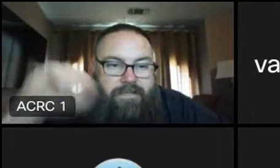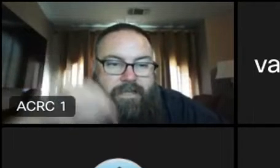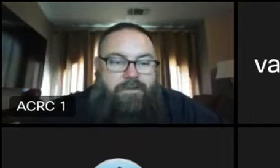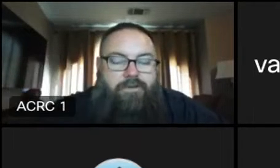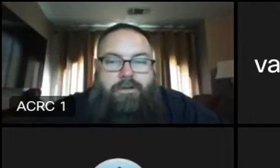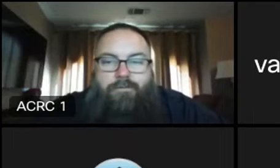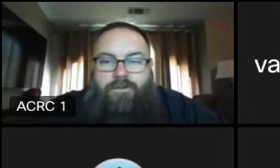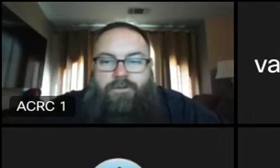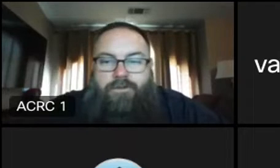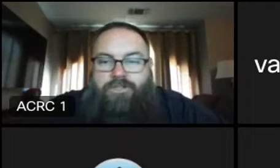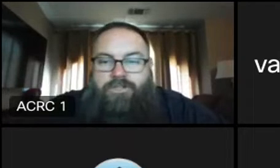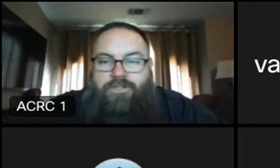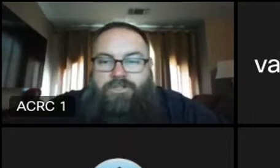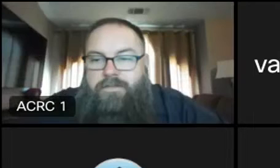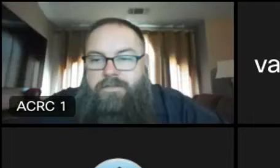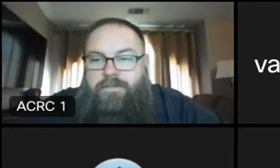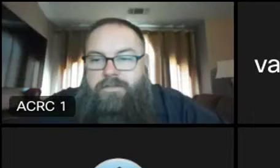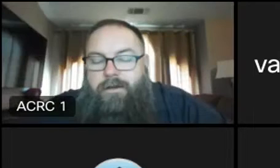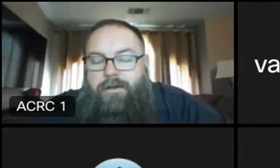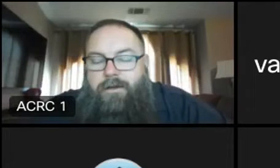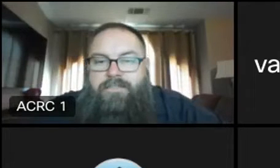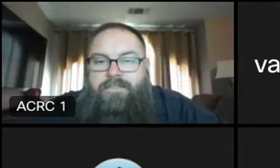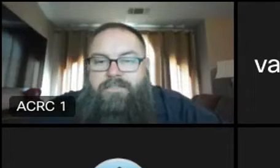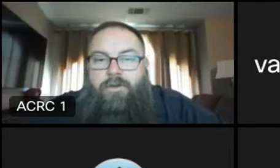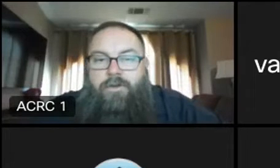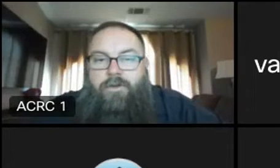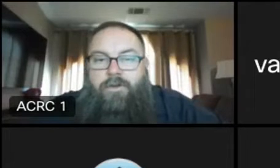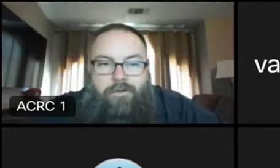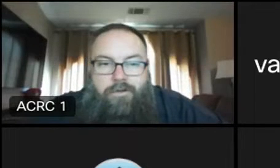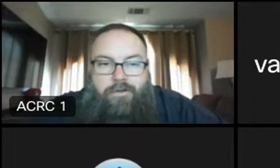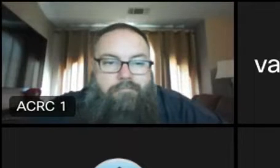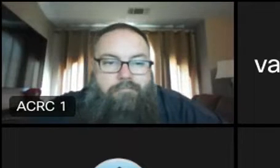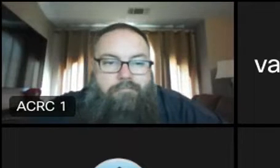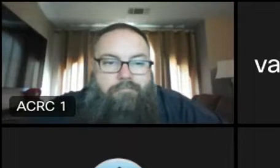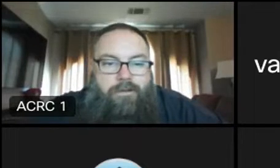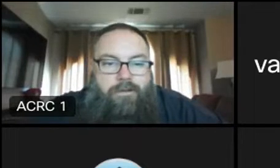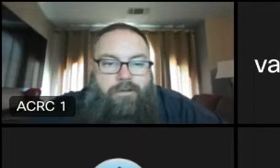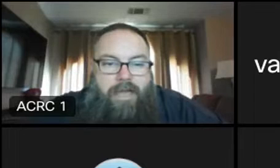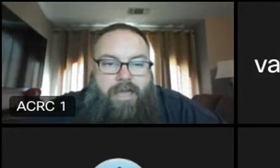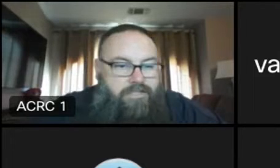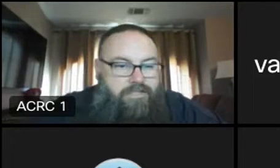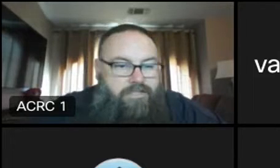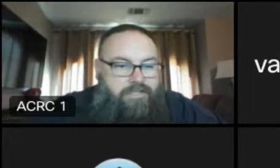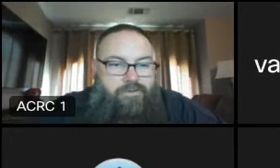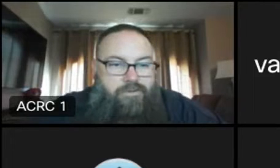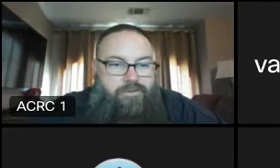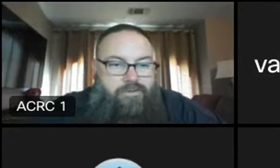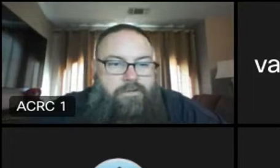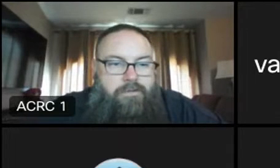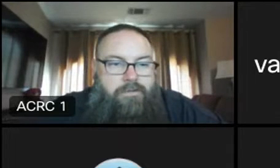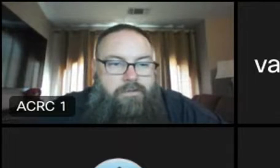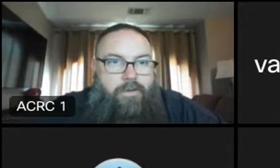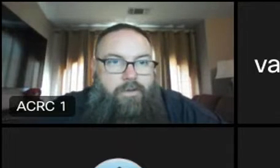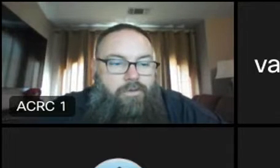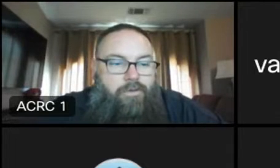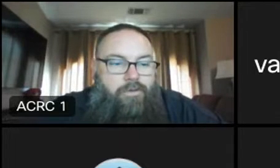and things like that. So for service providers, because so many of you might be looking at changes to,